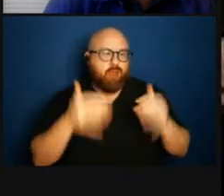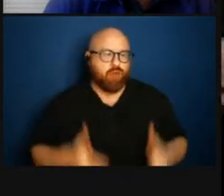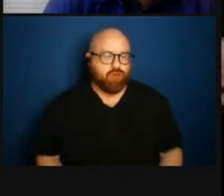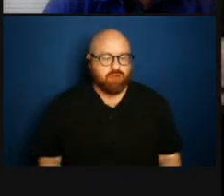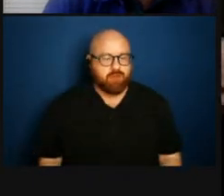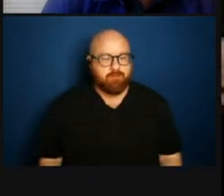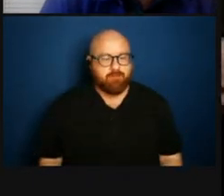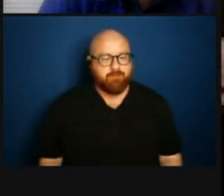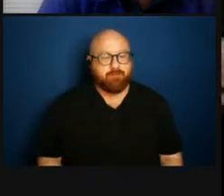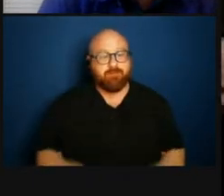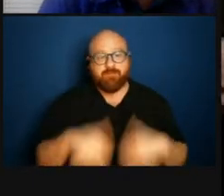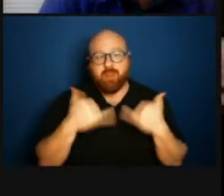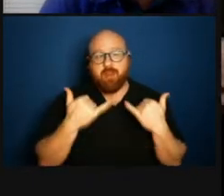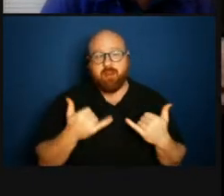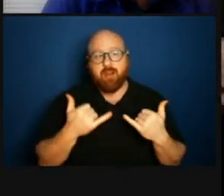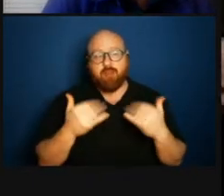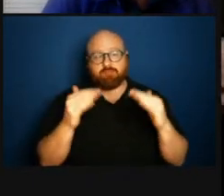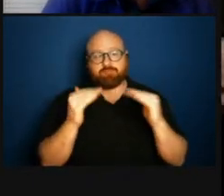Here we have the